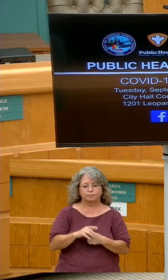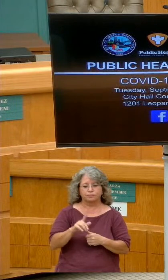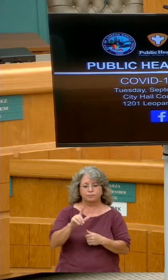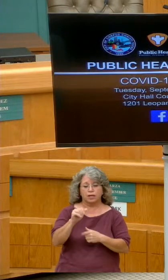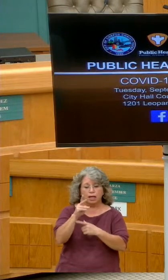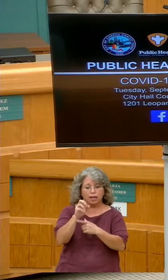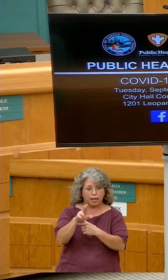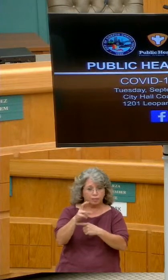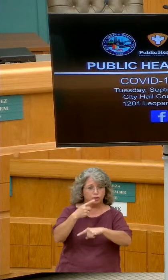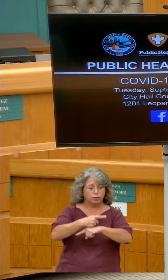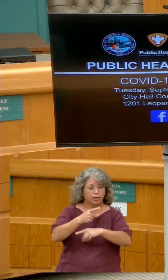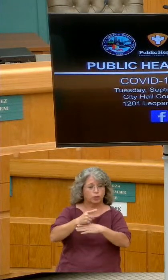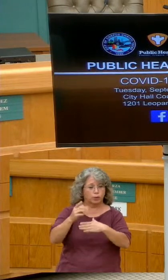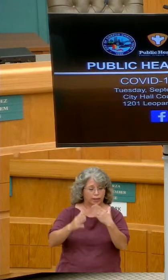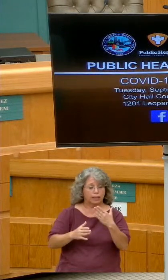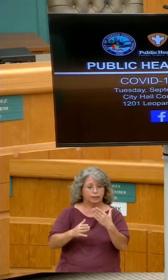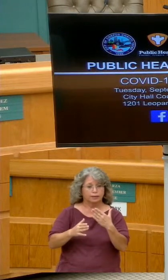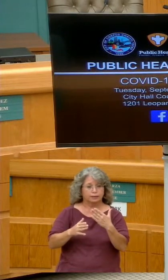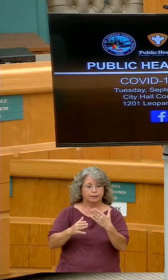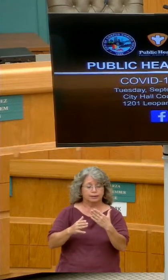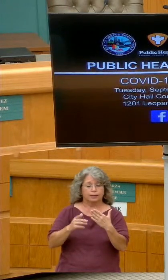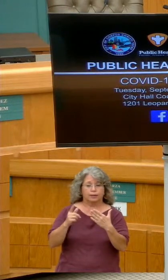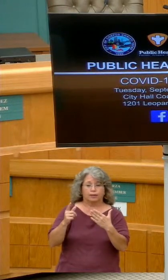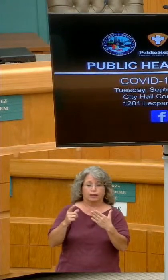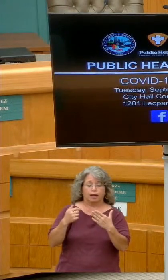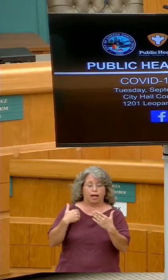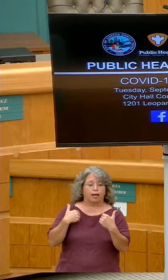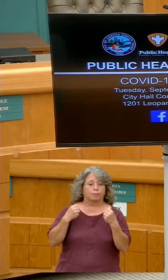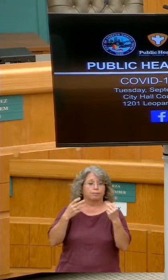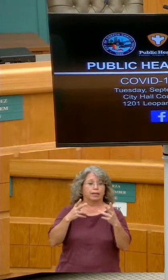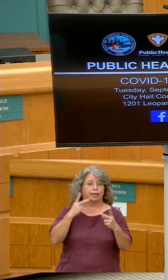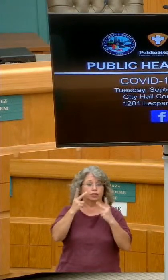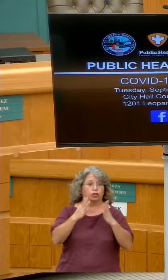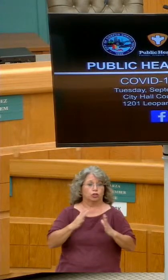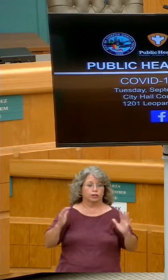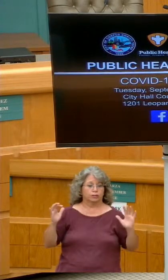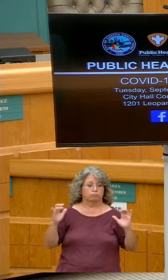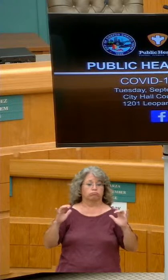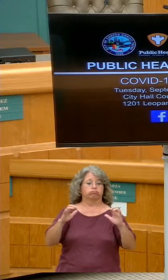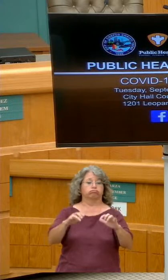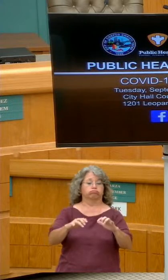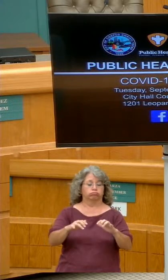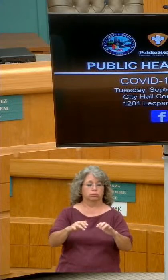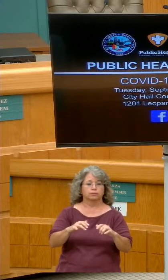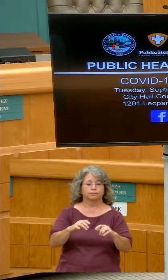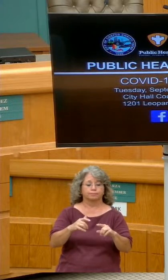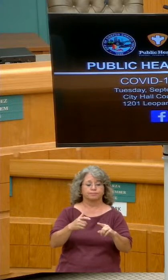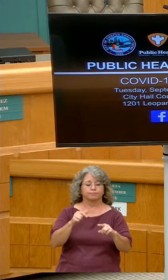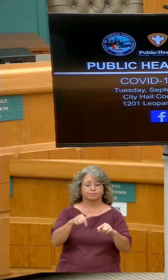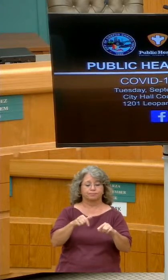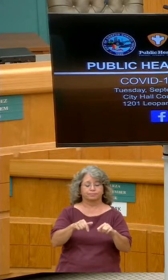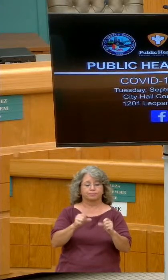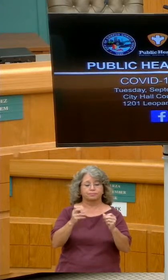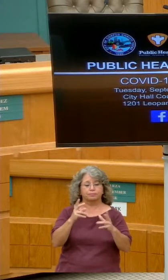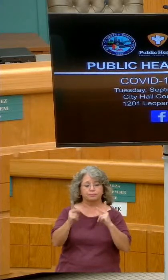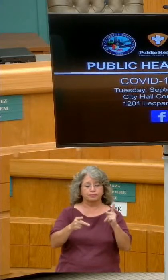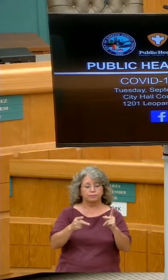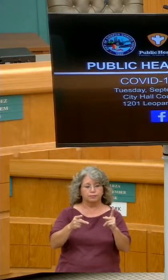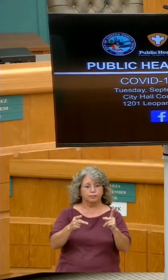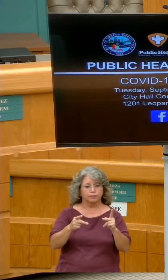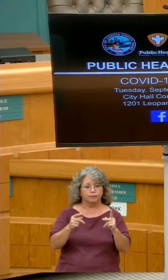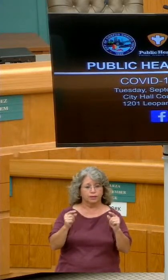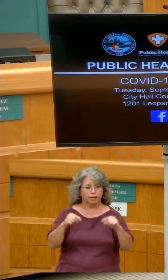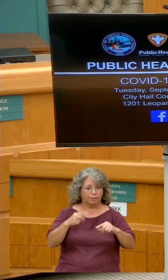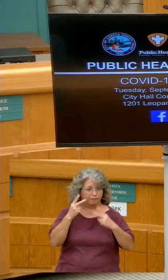attracted many tourists, to different parts of the country. We saw that. But for the Coastal Bend, many people came to visit from out of town